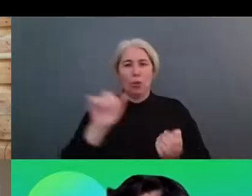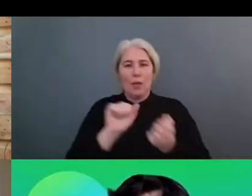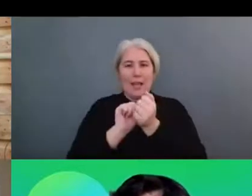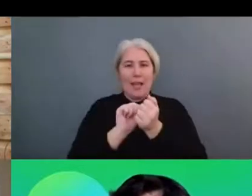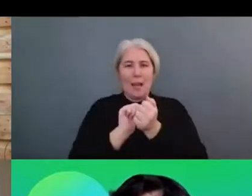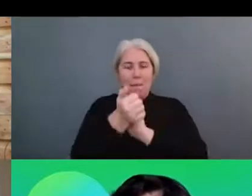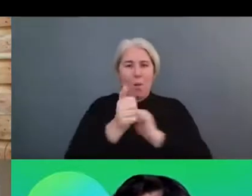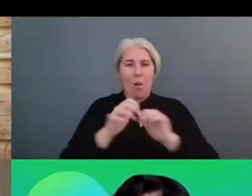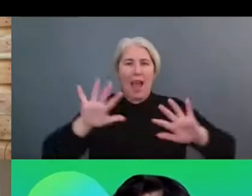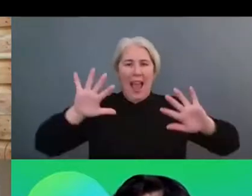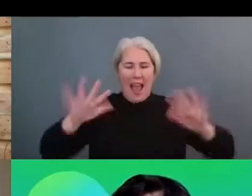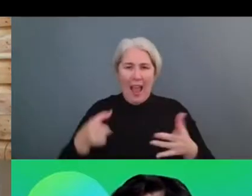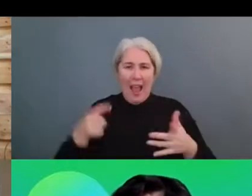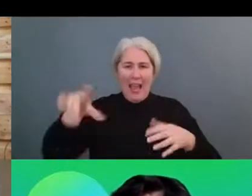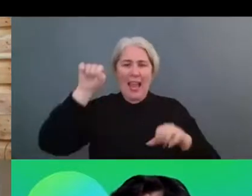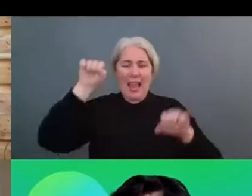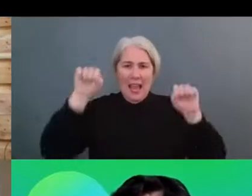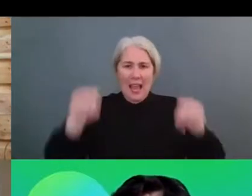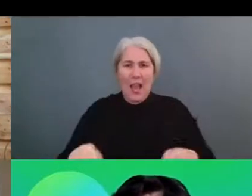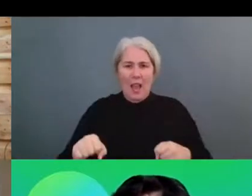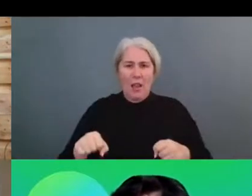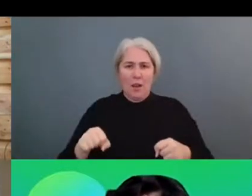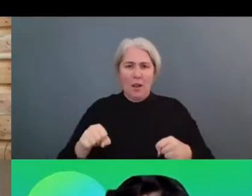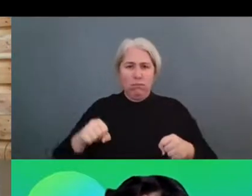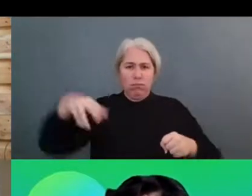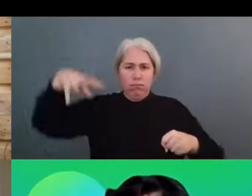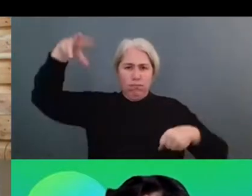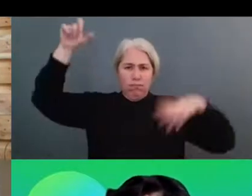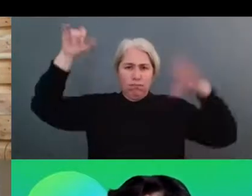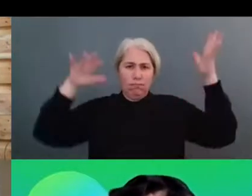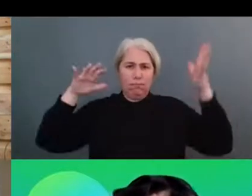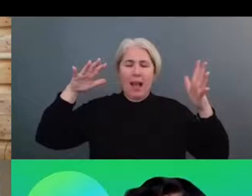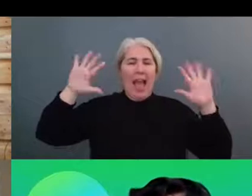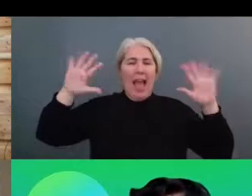major events. I don't know who wants to begin